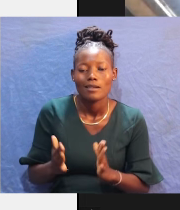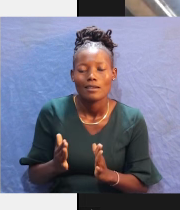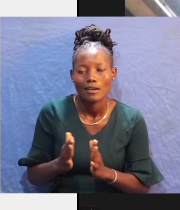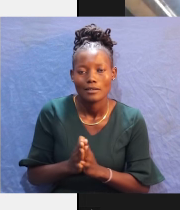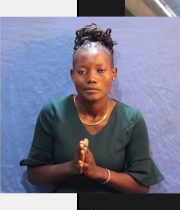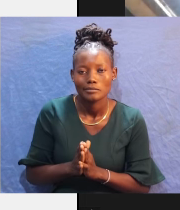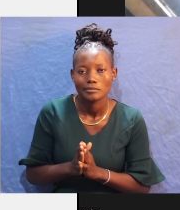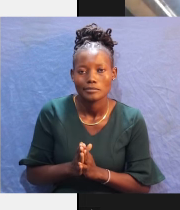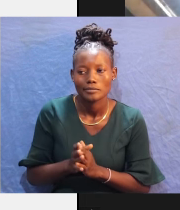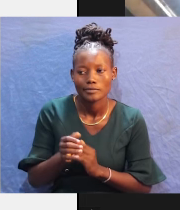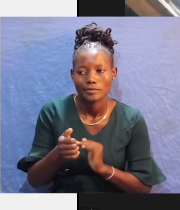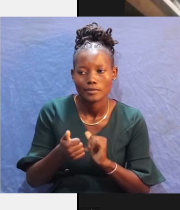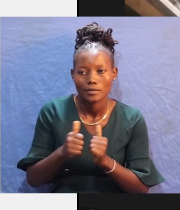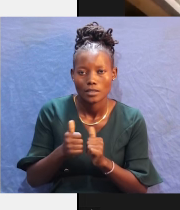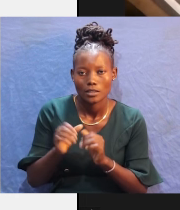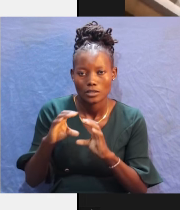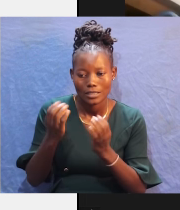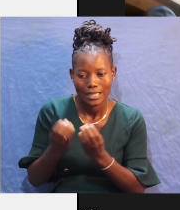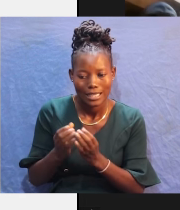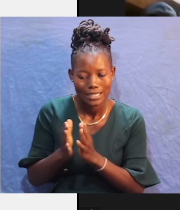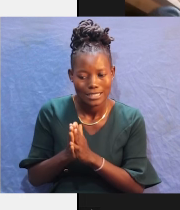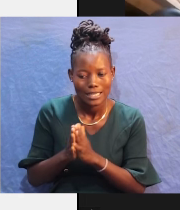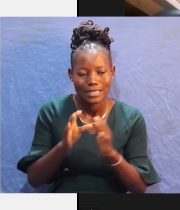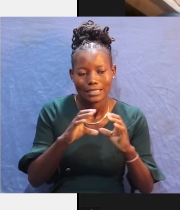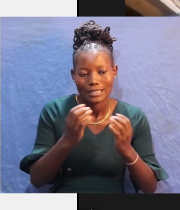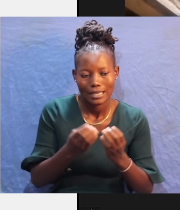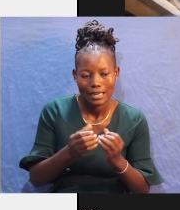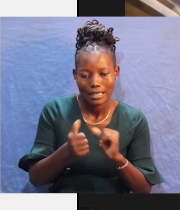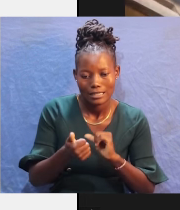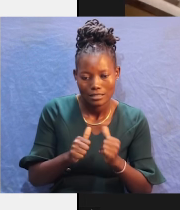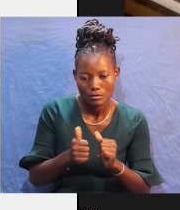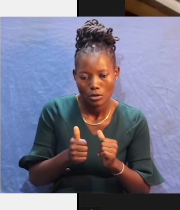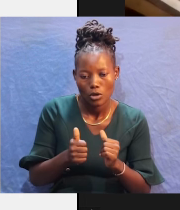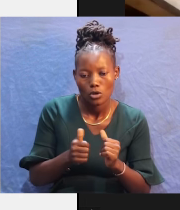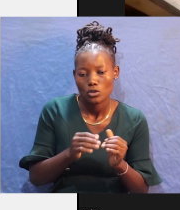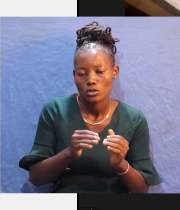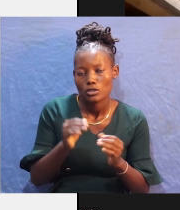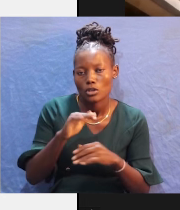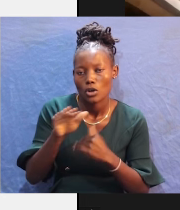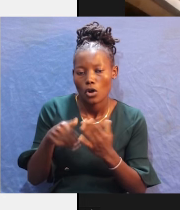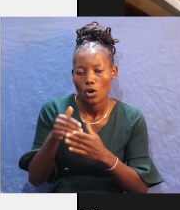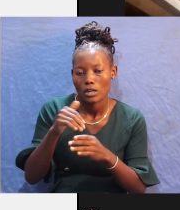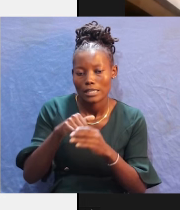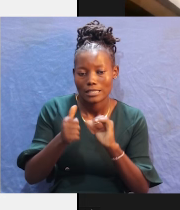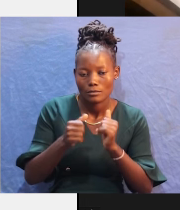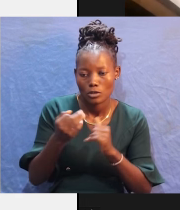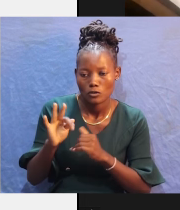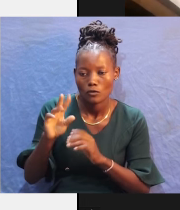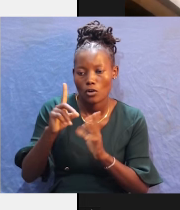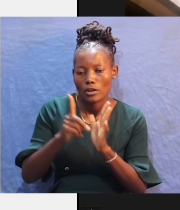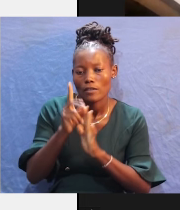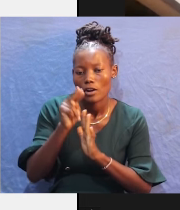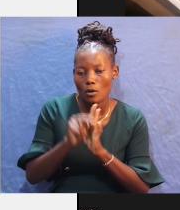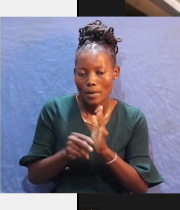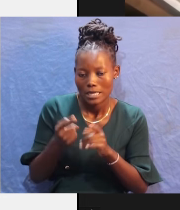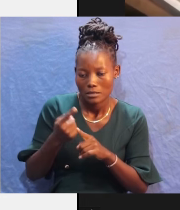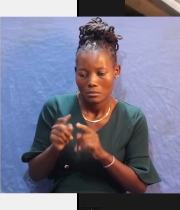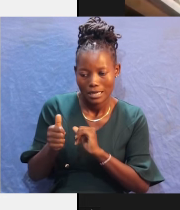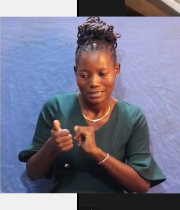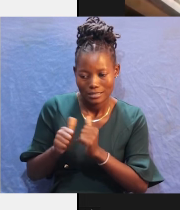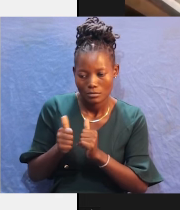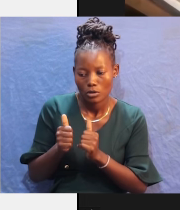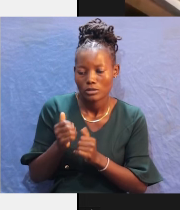So sport plus and plus sport, they go into sport for development. But when we talk about sport, that's just